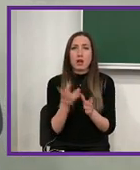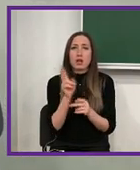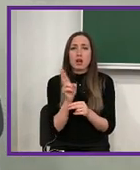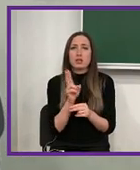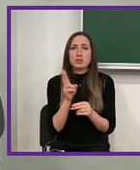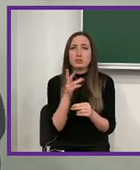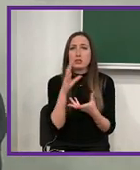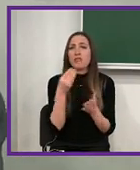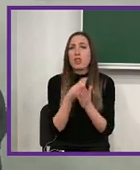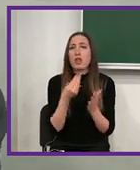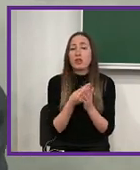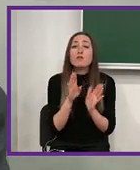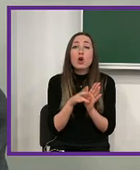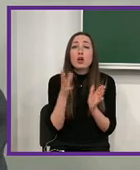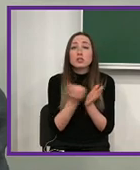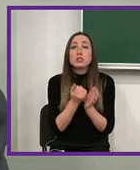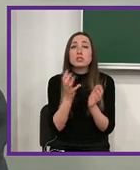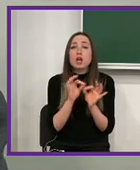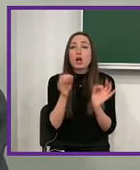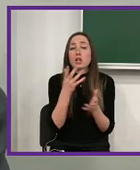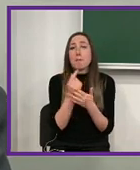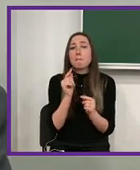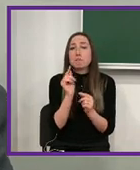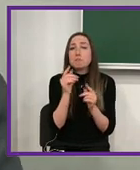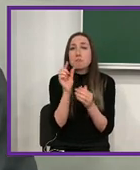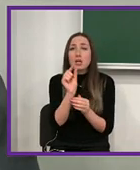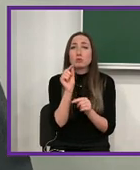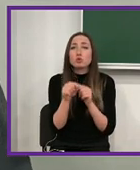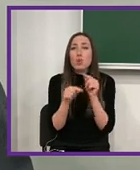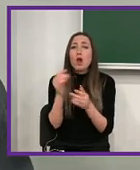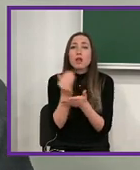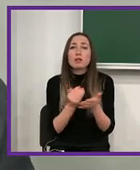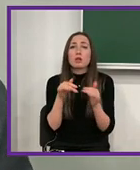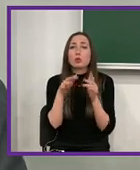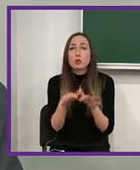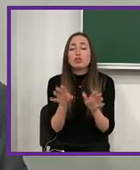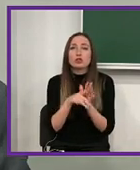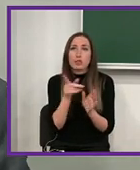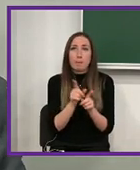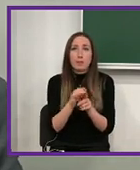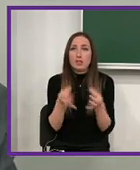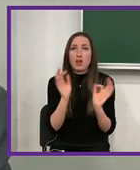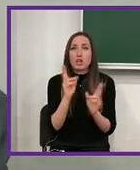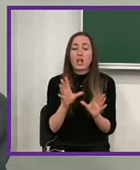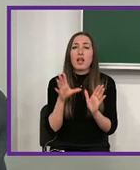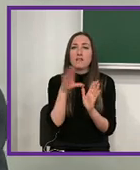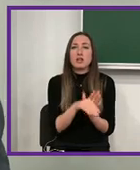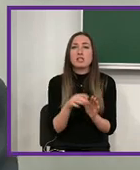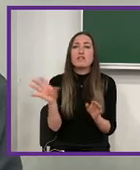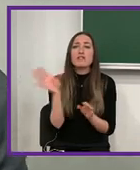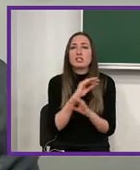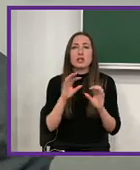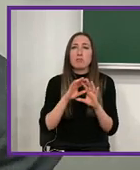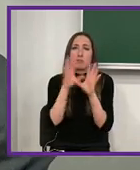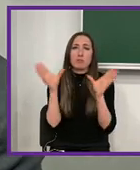the process is as important as having a comprehensive program. It may grow into that over time,